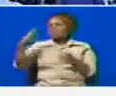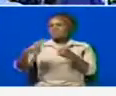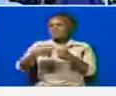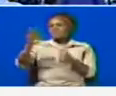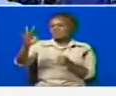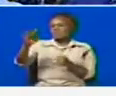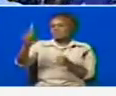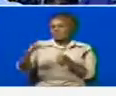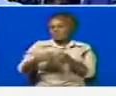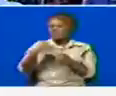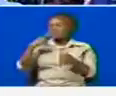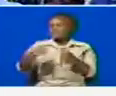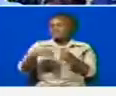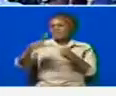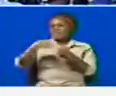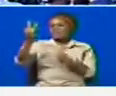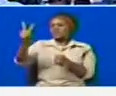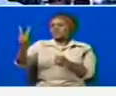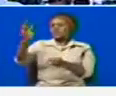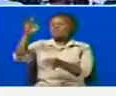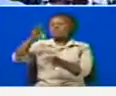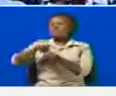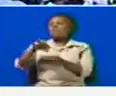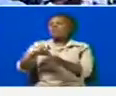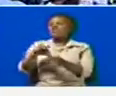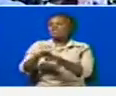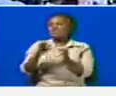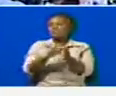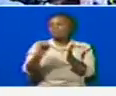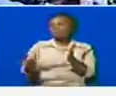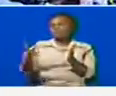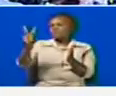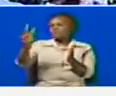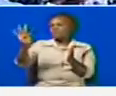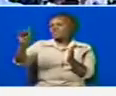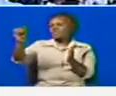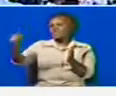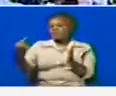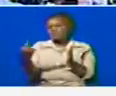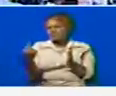4,738 people, 692 voted. There are rejected votes,